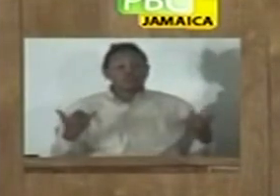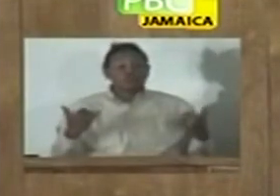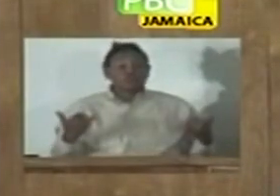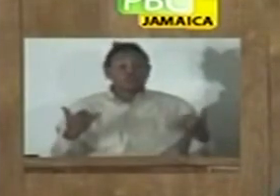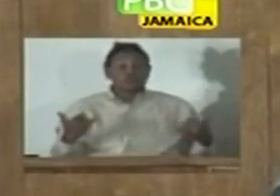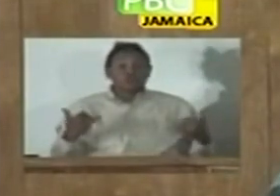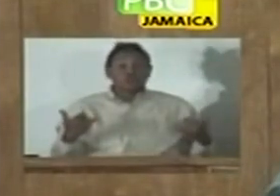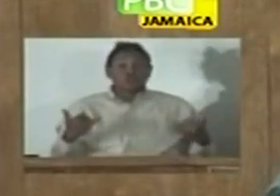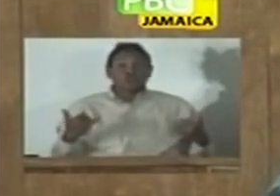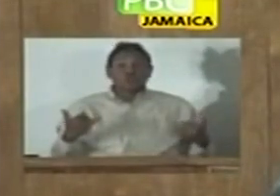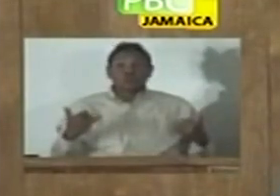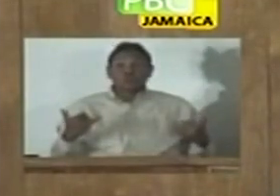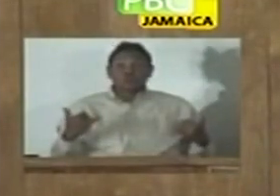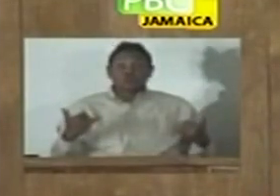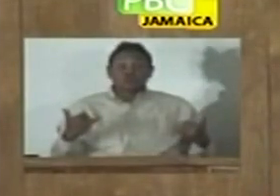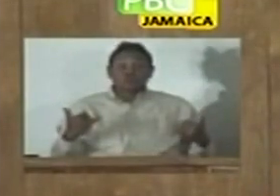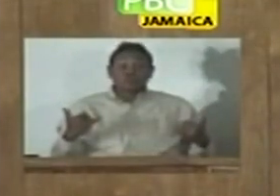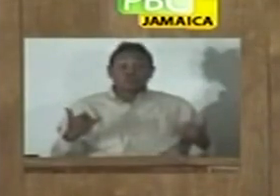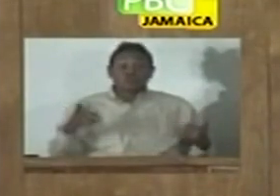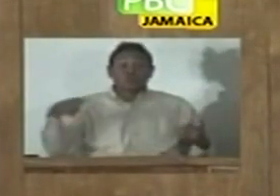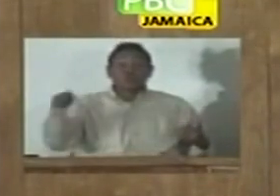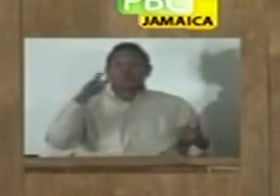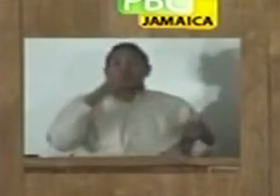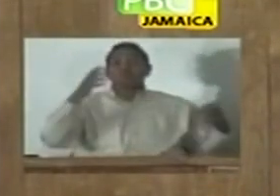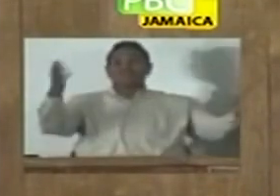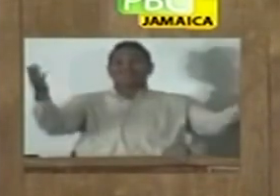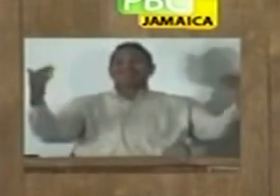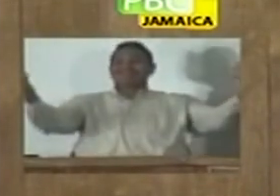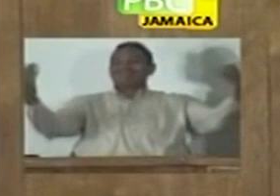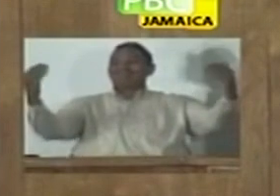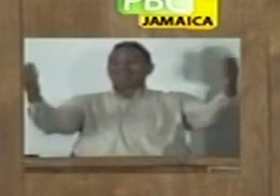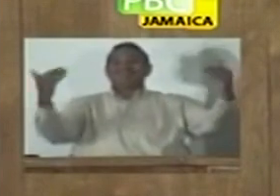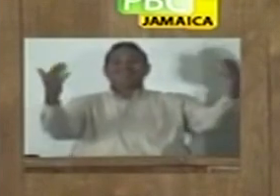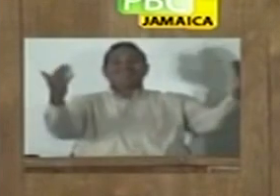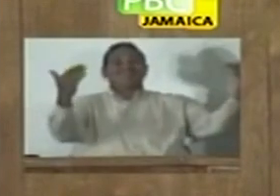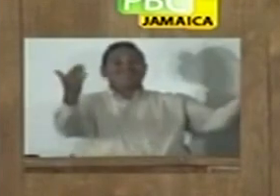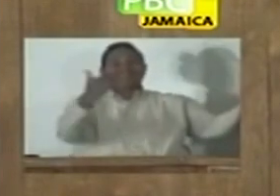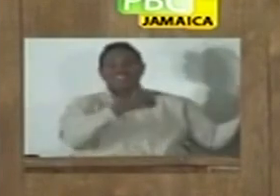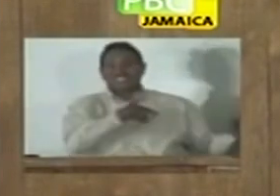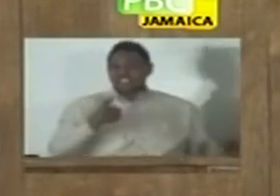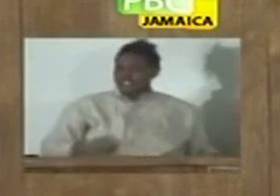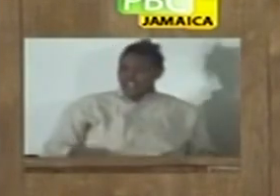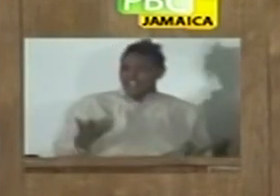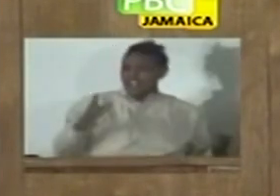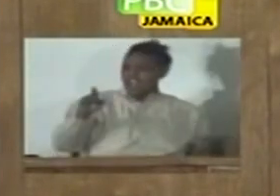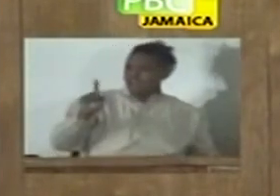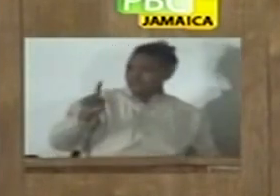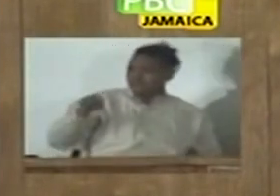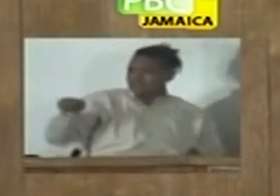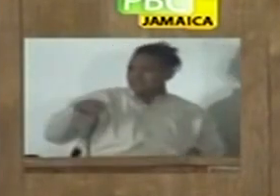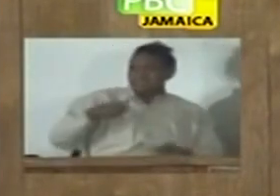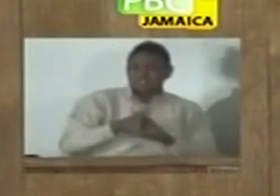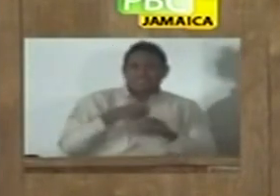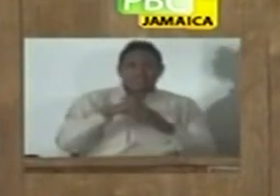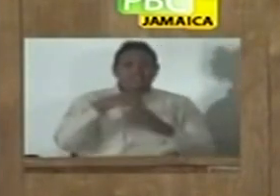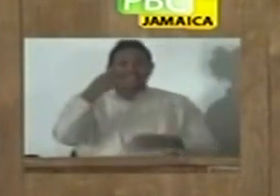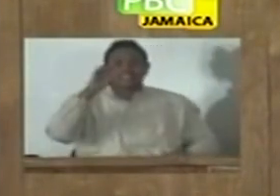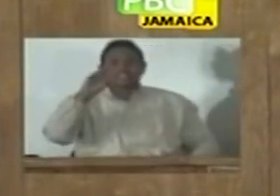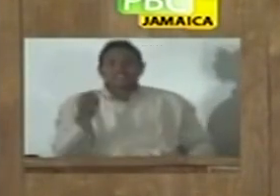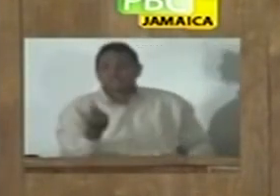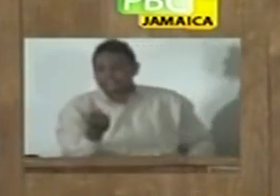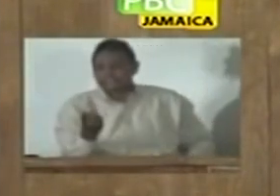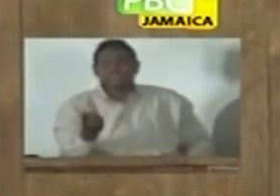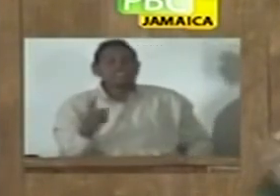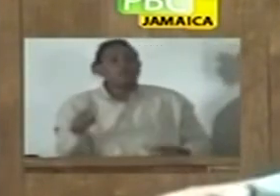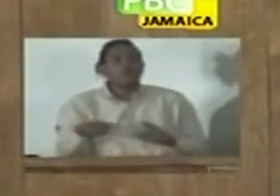whoa, those who are embracing China, I asked where were they in the 70s